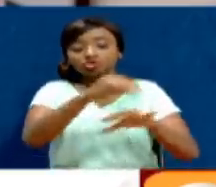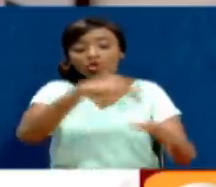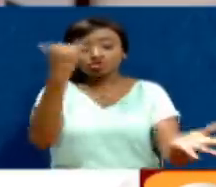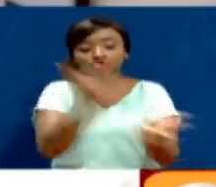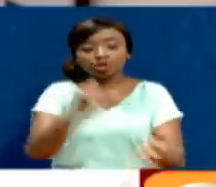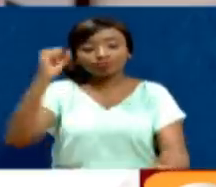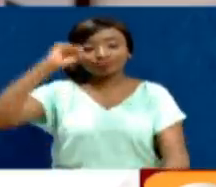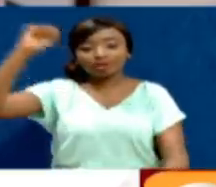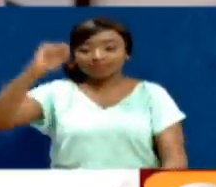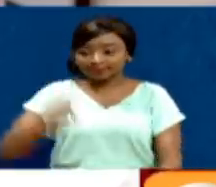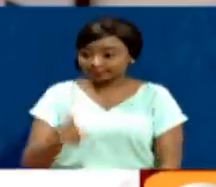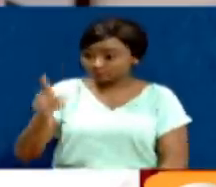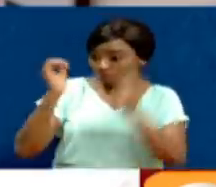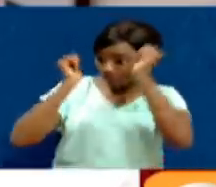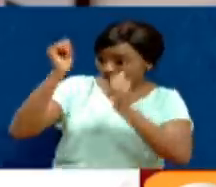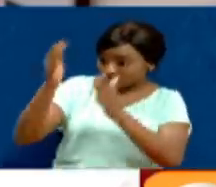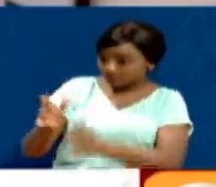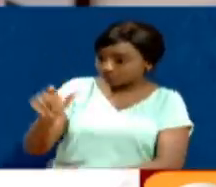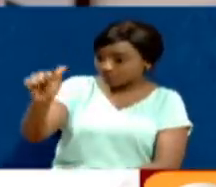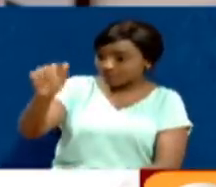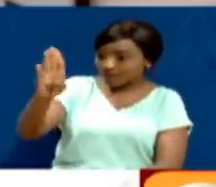siasa.